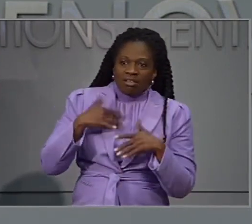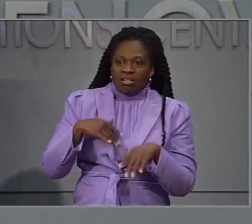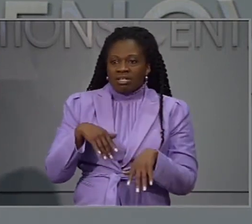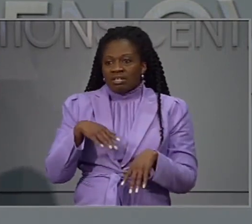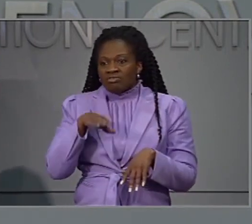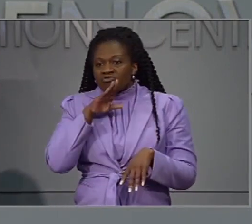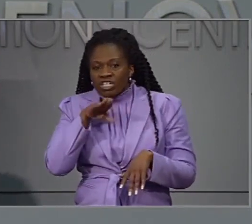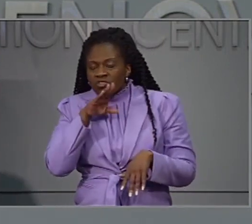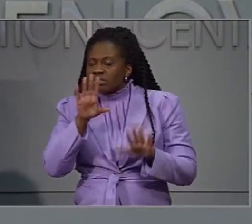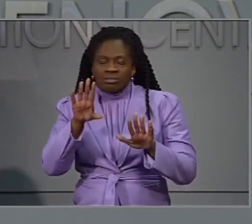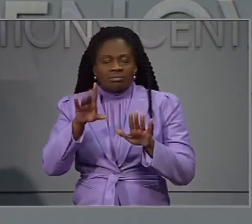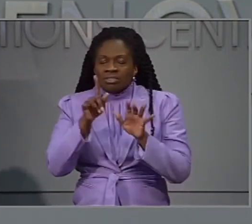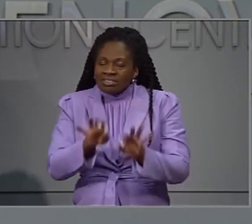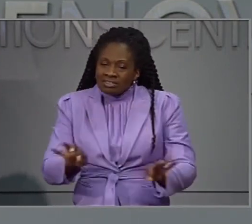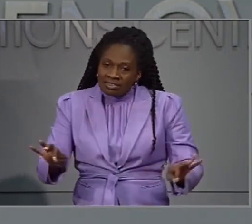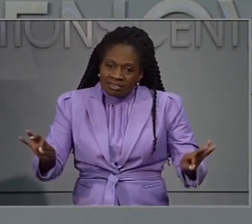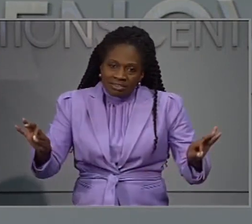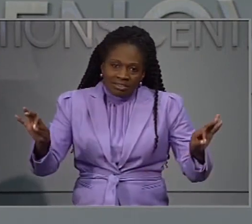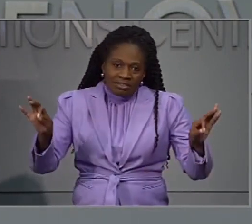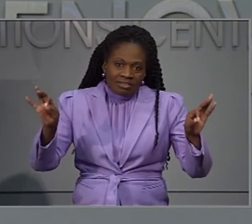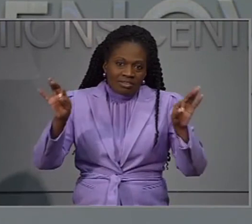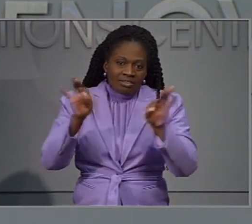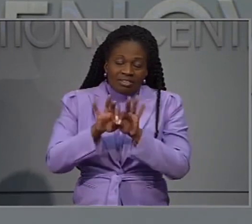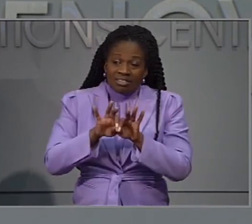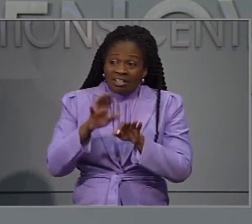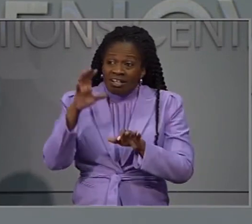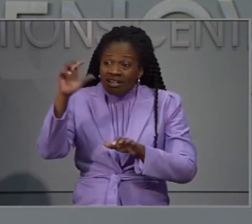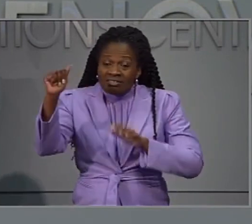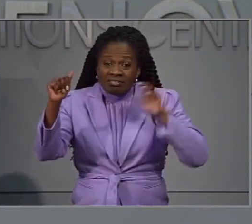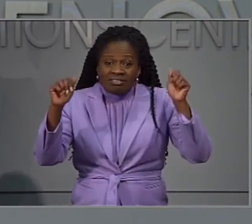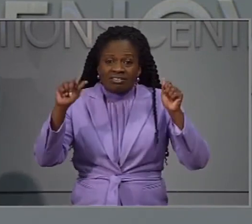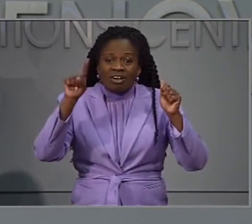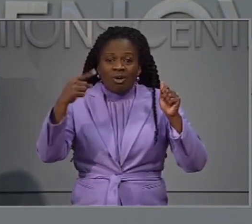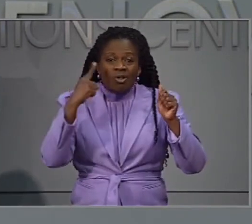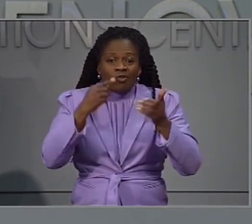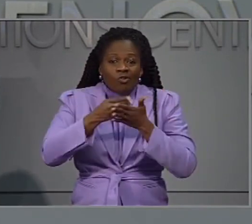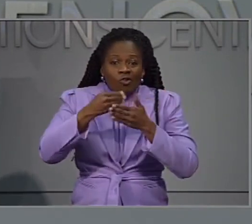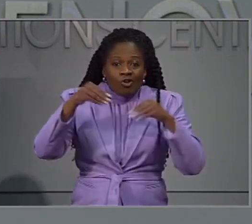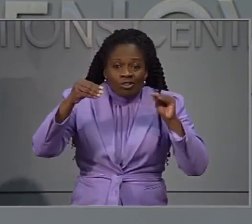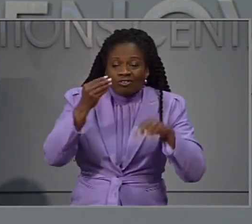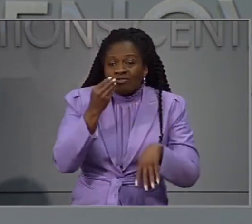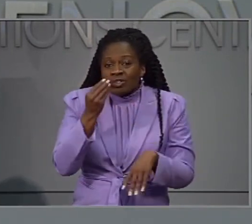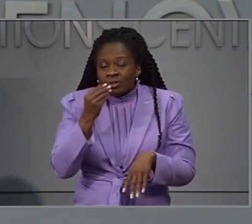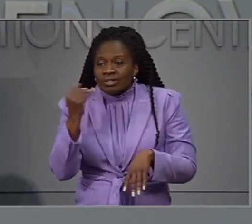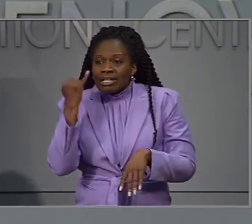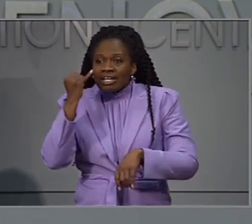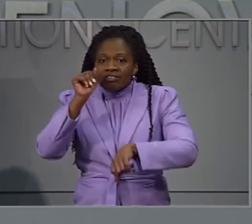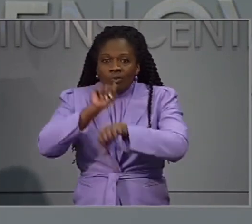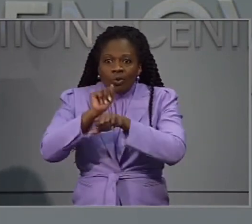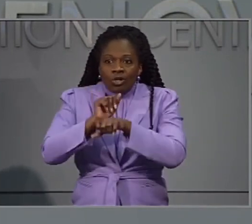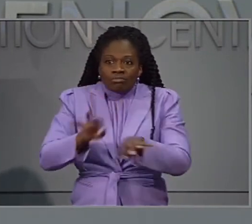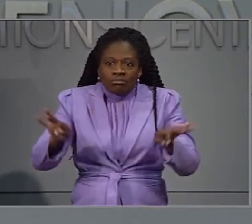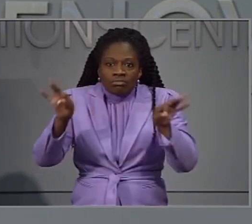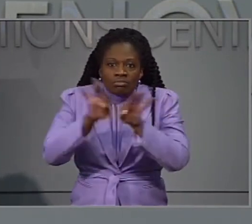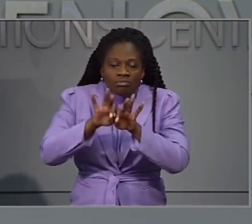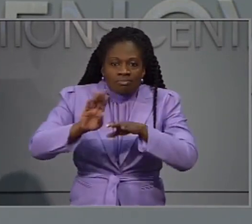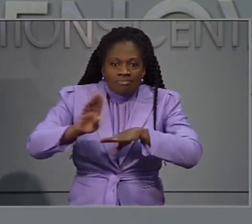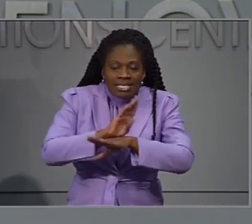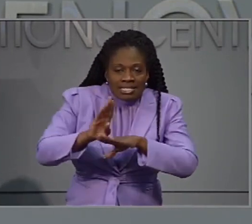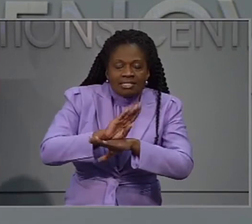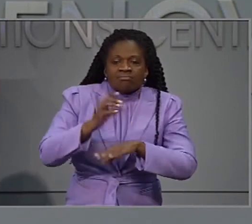at home order is so important. We should only be leaving to do grocery shopping, and if you're working at an essential